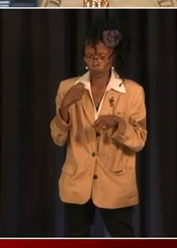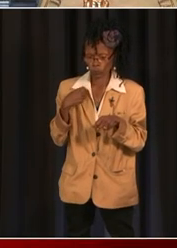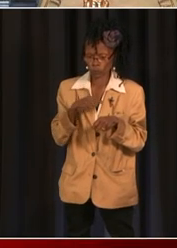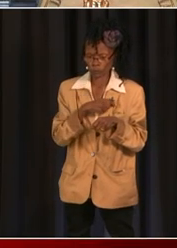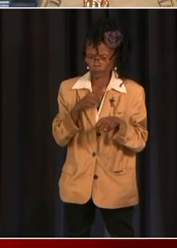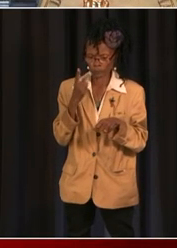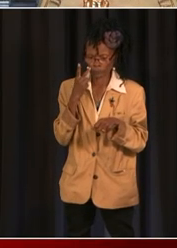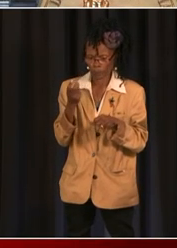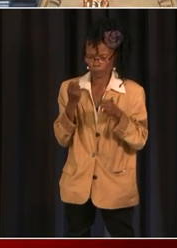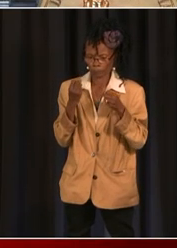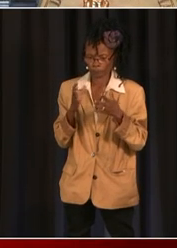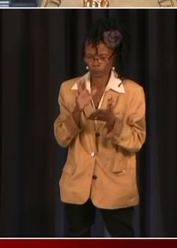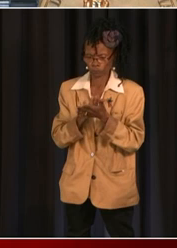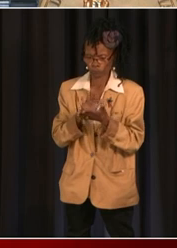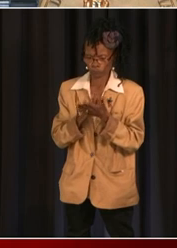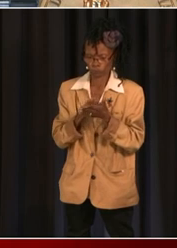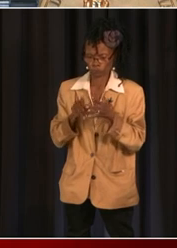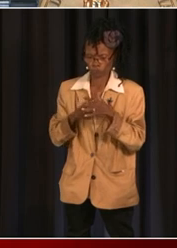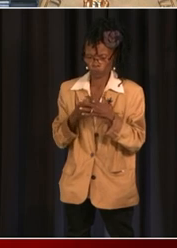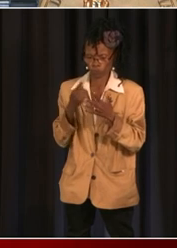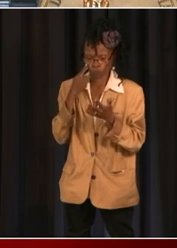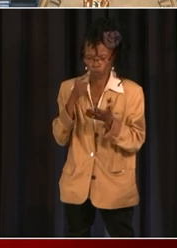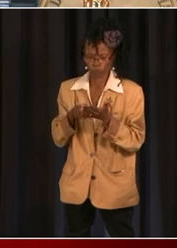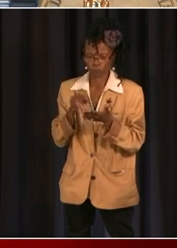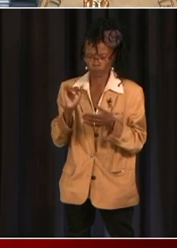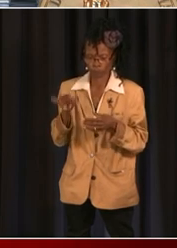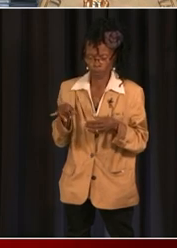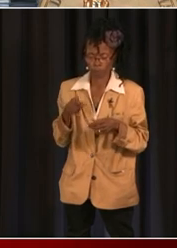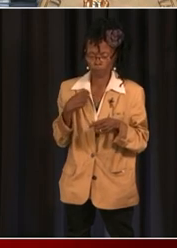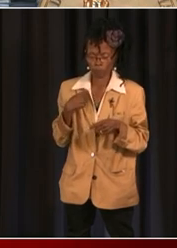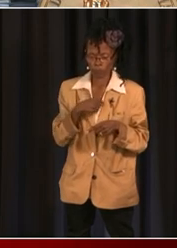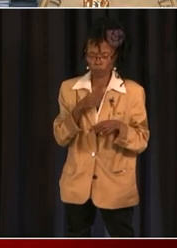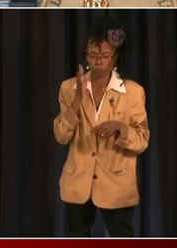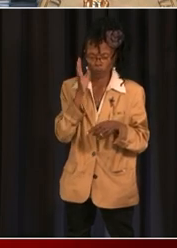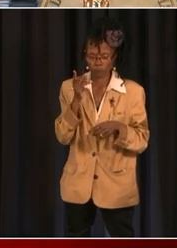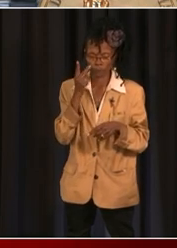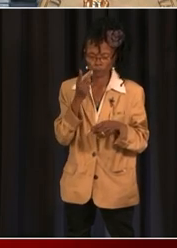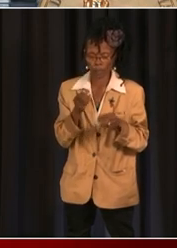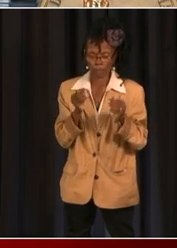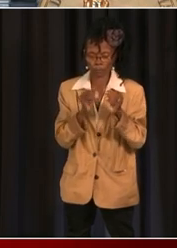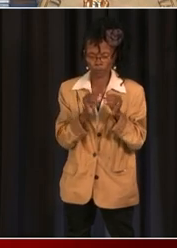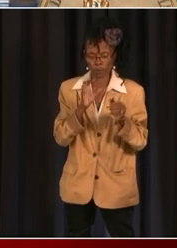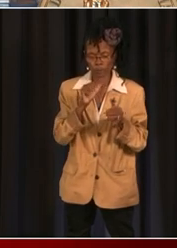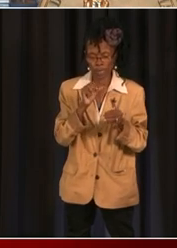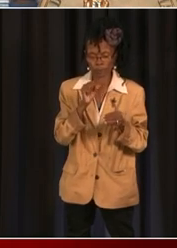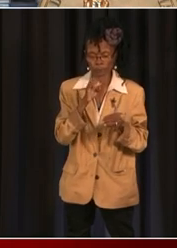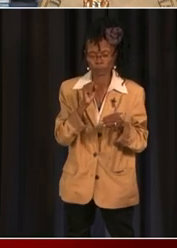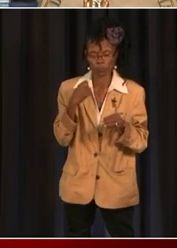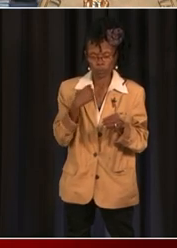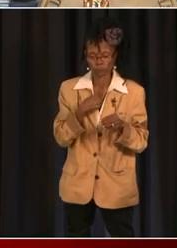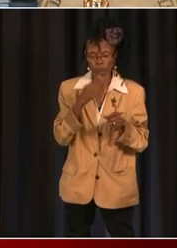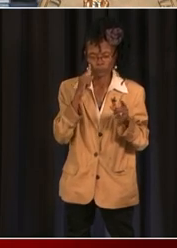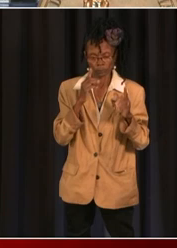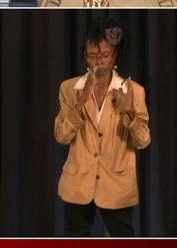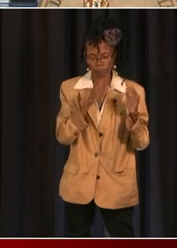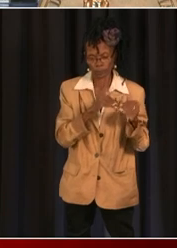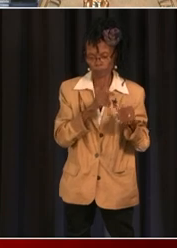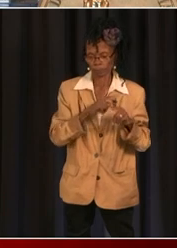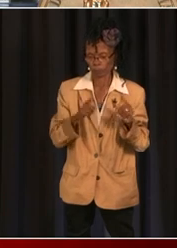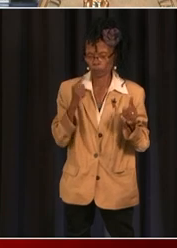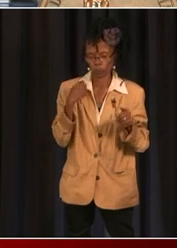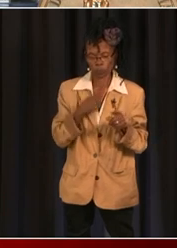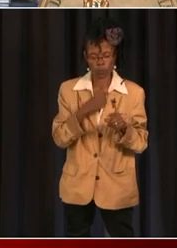and we also will see it here. That is correct. We will see more cases, but we don't anticipate that those cases will be